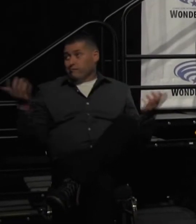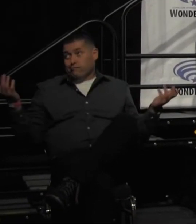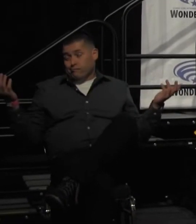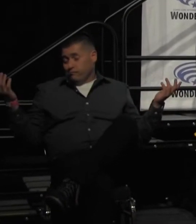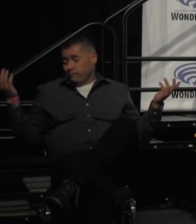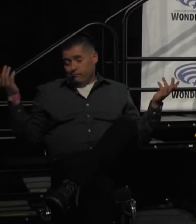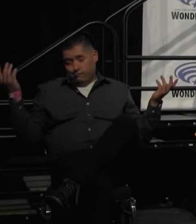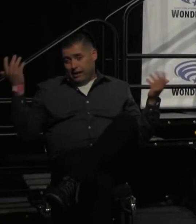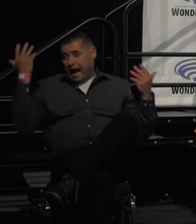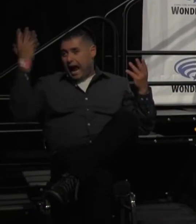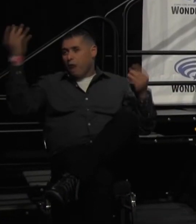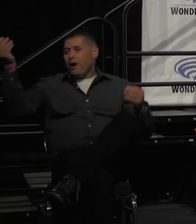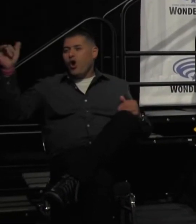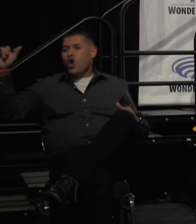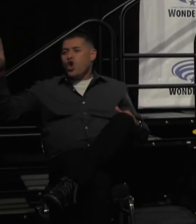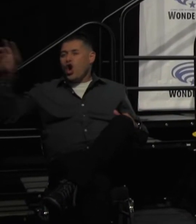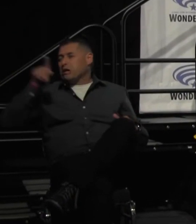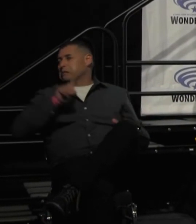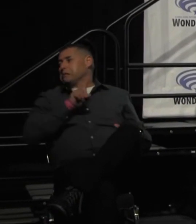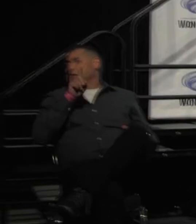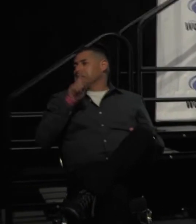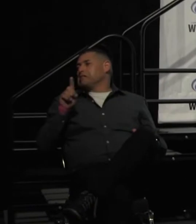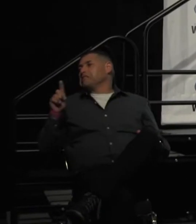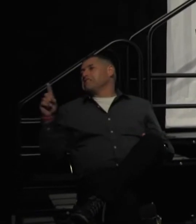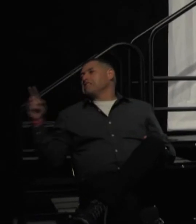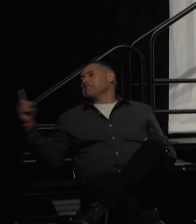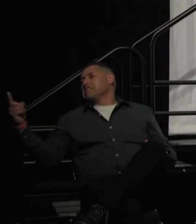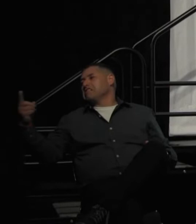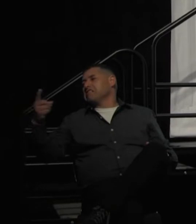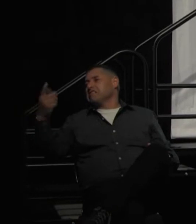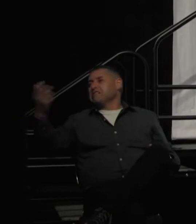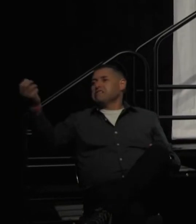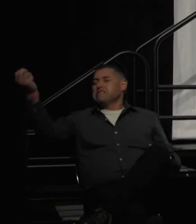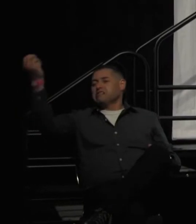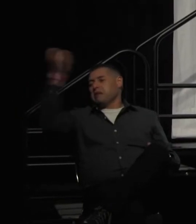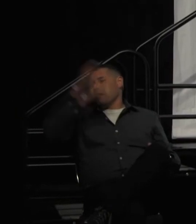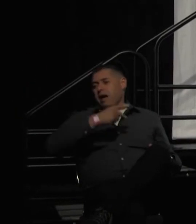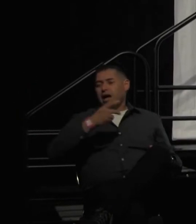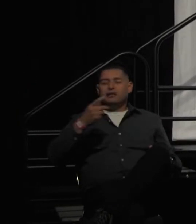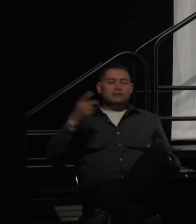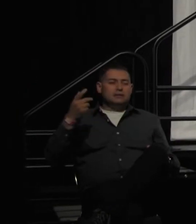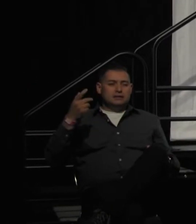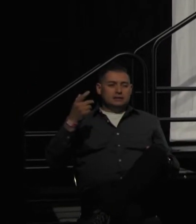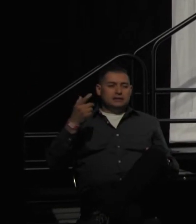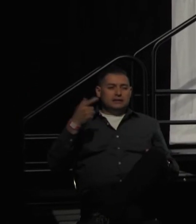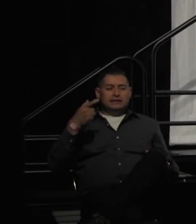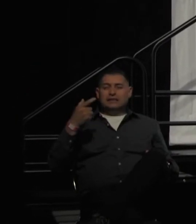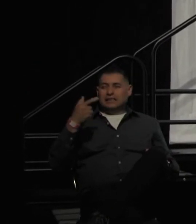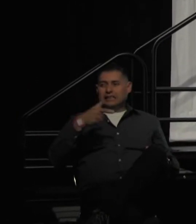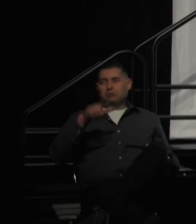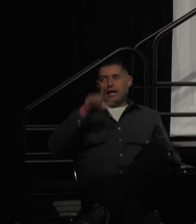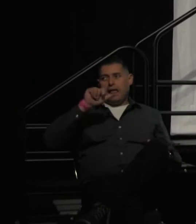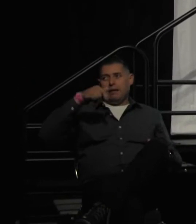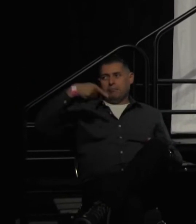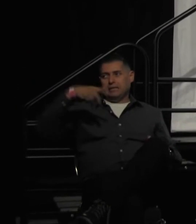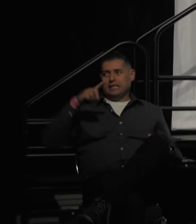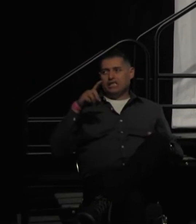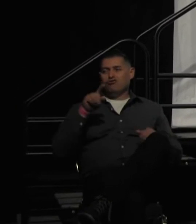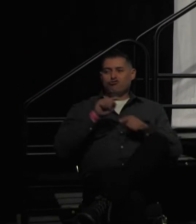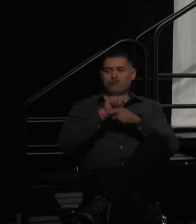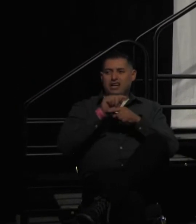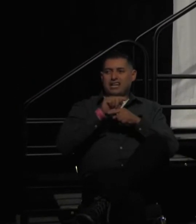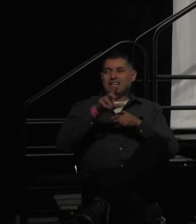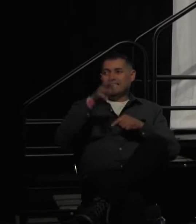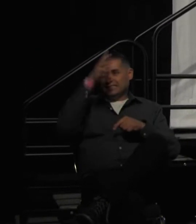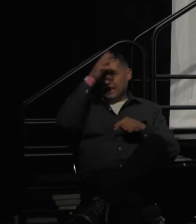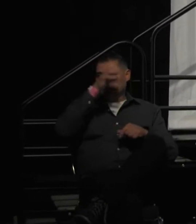I'd go out in the yard and come back and watch them. Cheech was LAPD trained. Yeah. His dad's